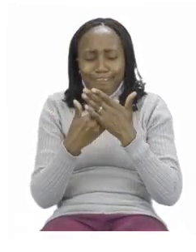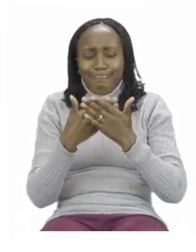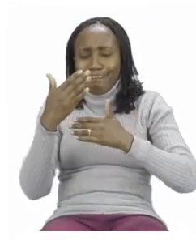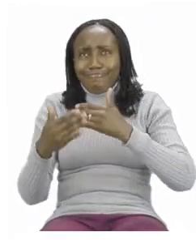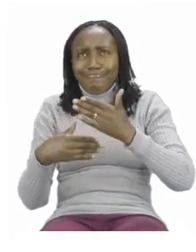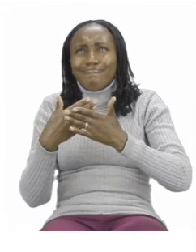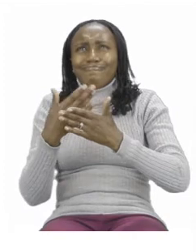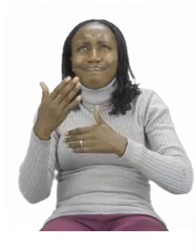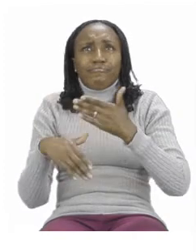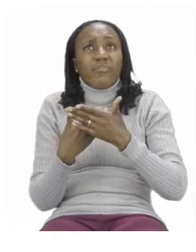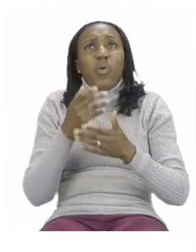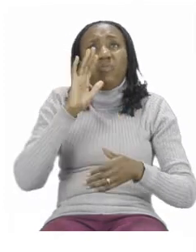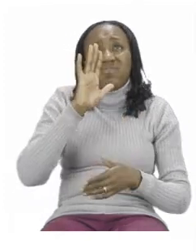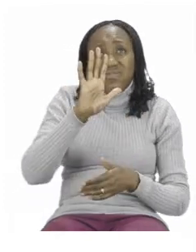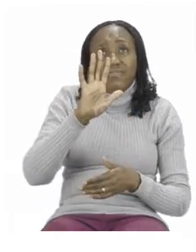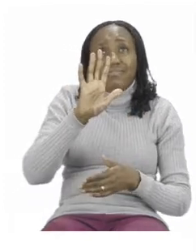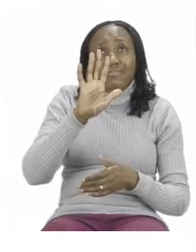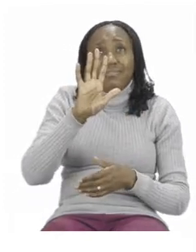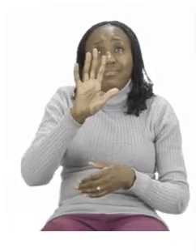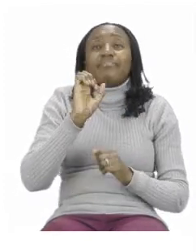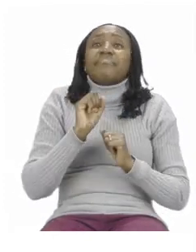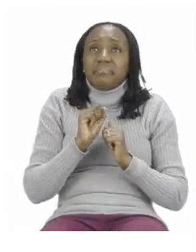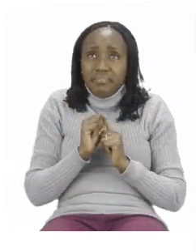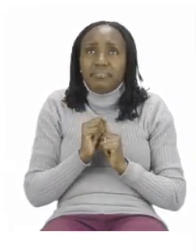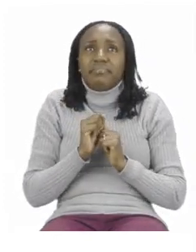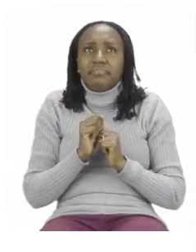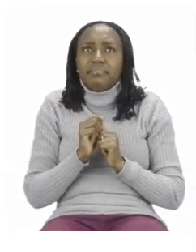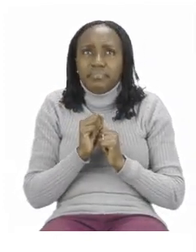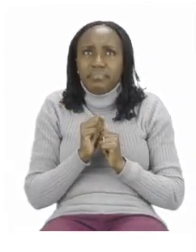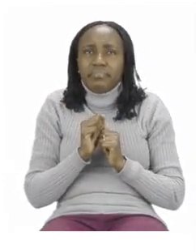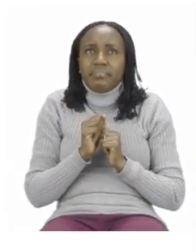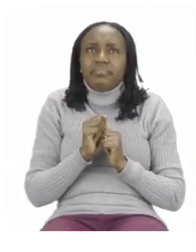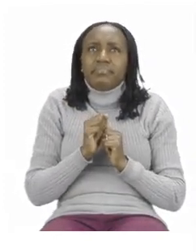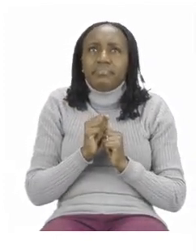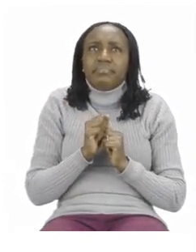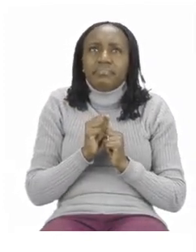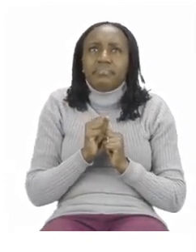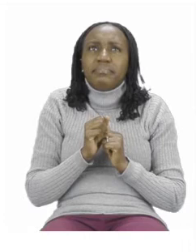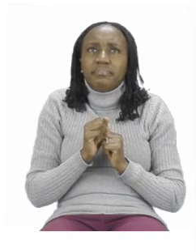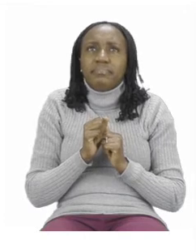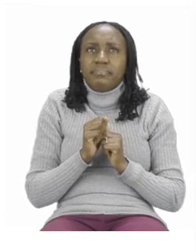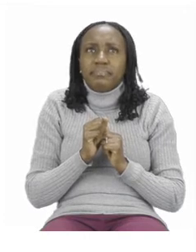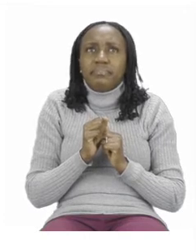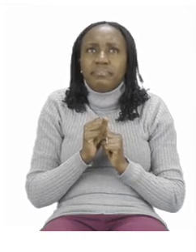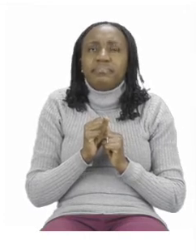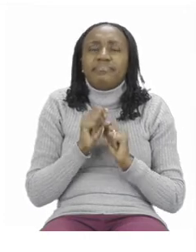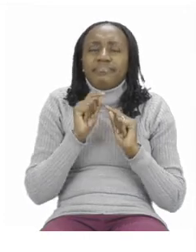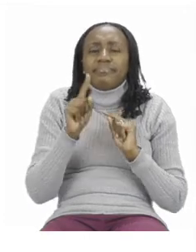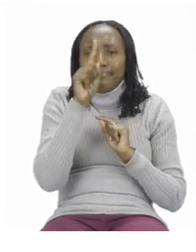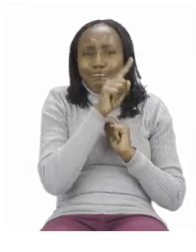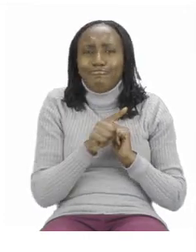pictures everyone, and here you have pictures that you have to